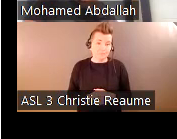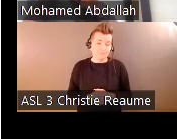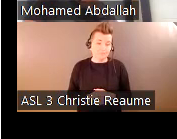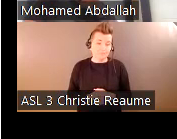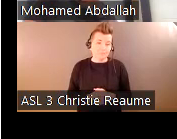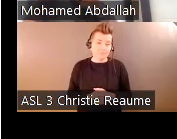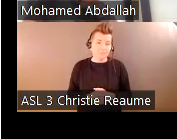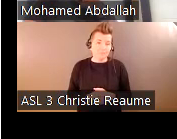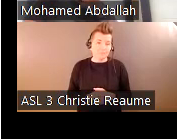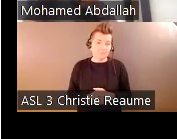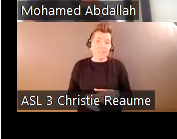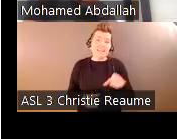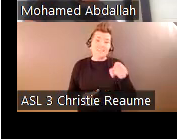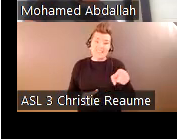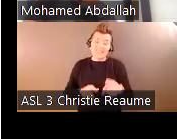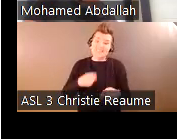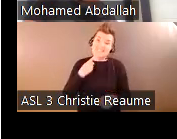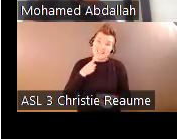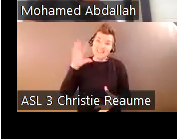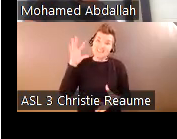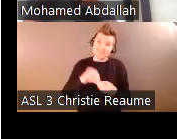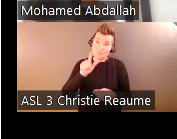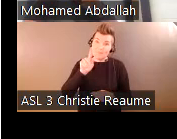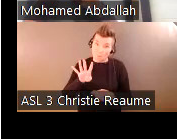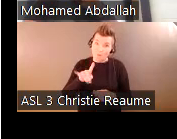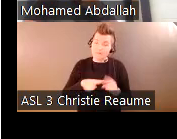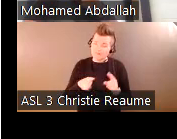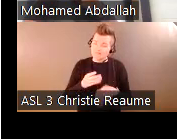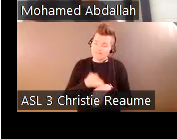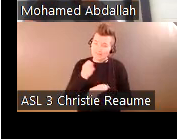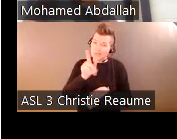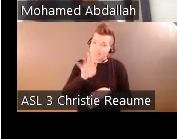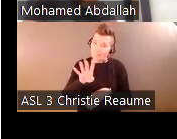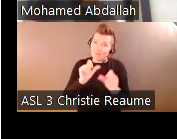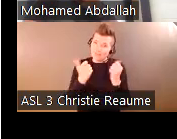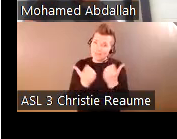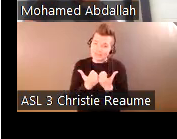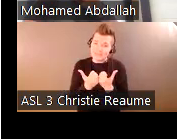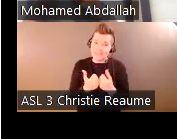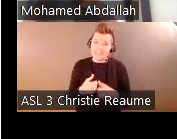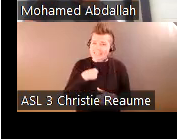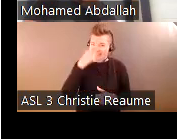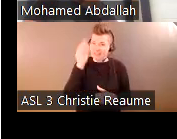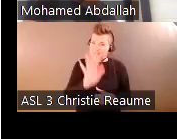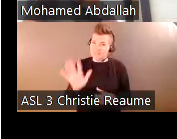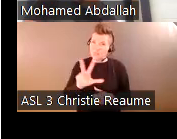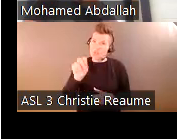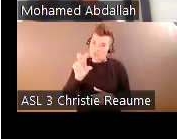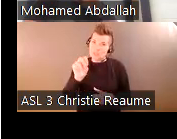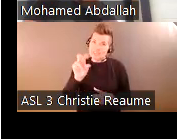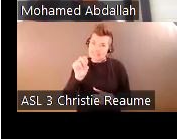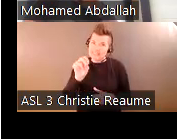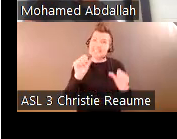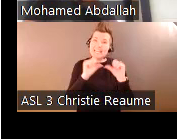not a number is a little bit bigger than that, but on average about, I think 30 different agencies that work